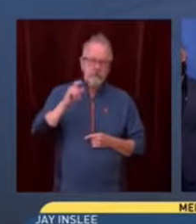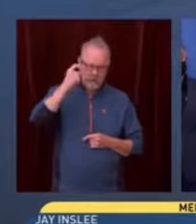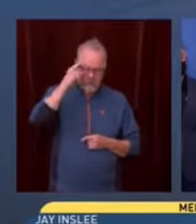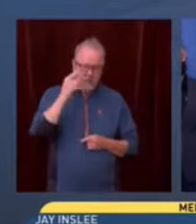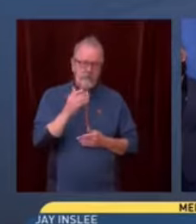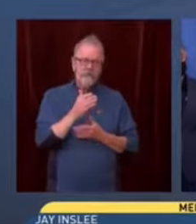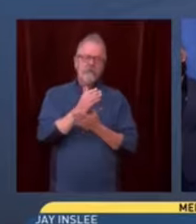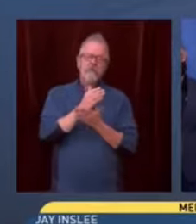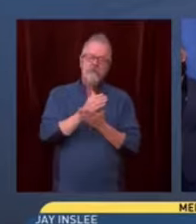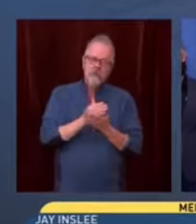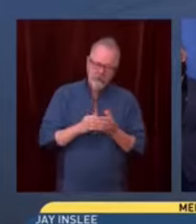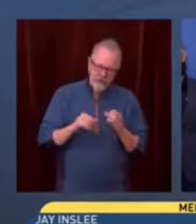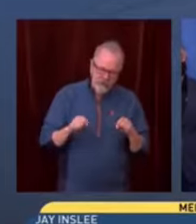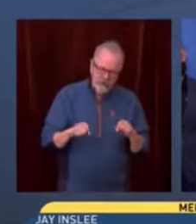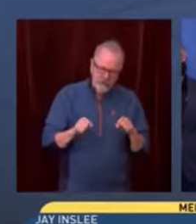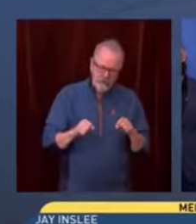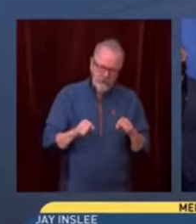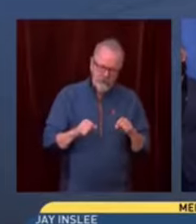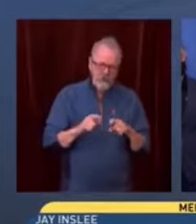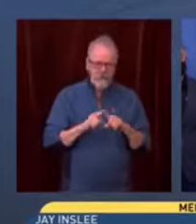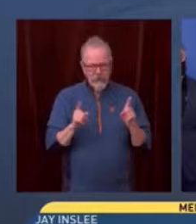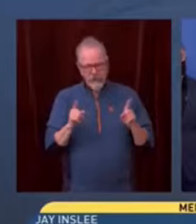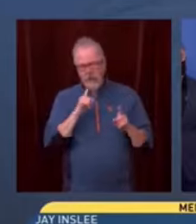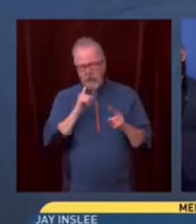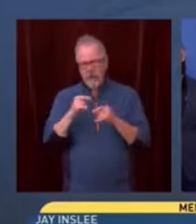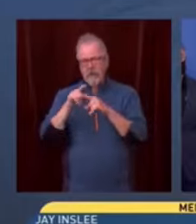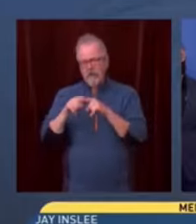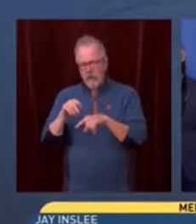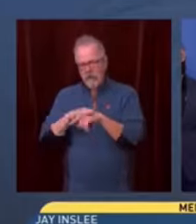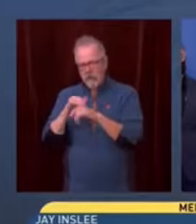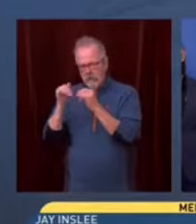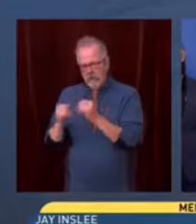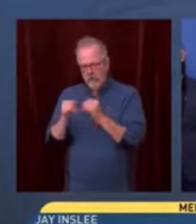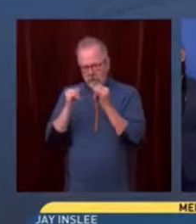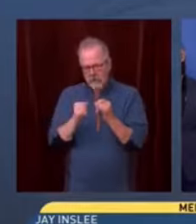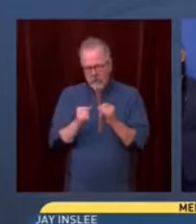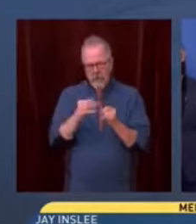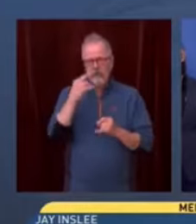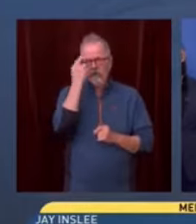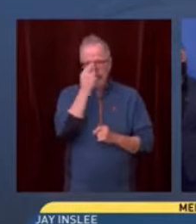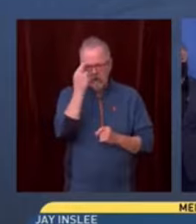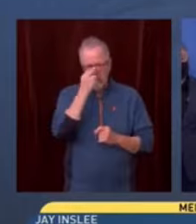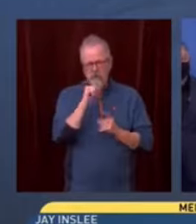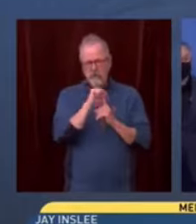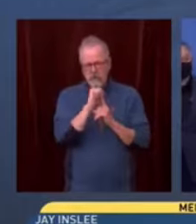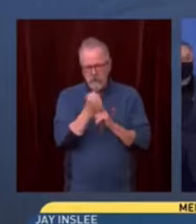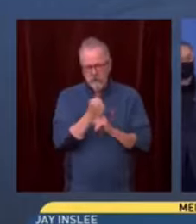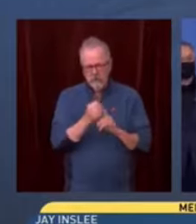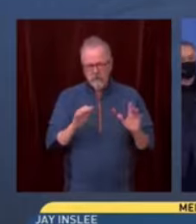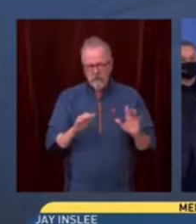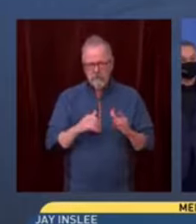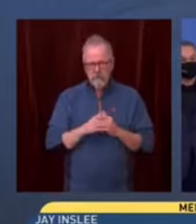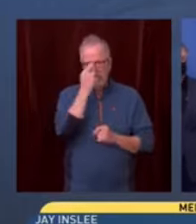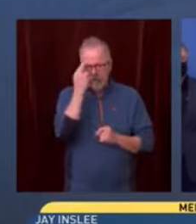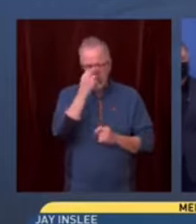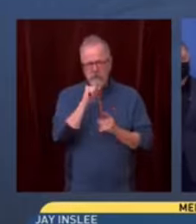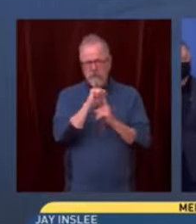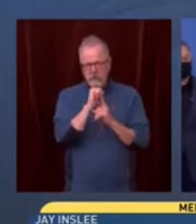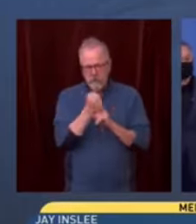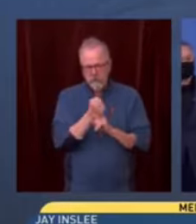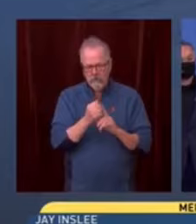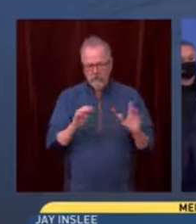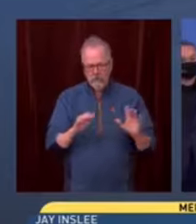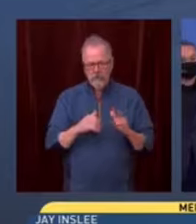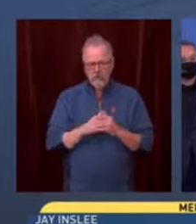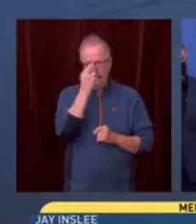probability, and it will depend on their individual circumstances. It's a very convoluted decision.